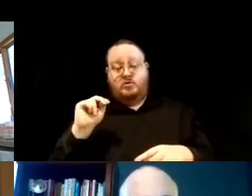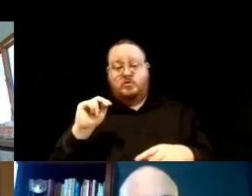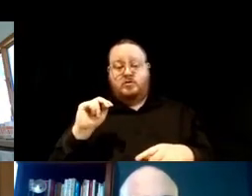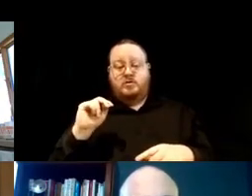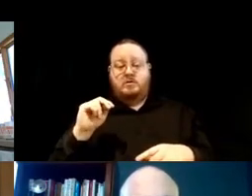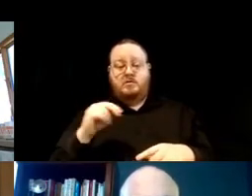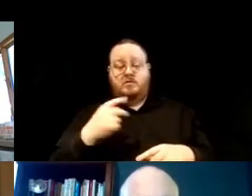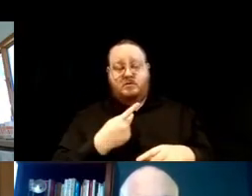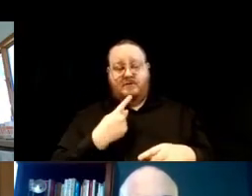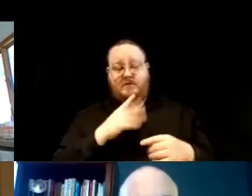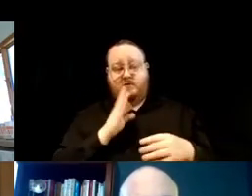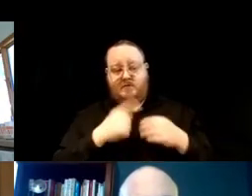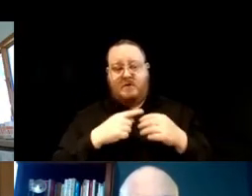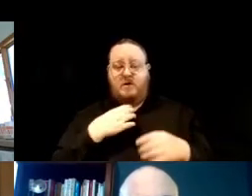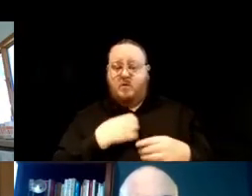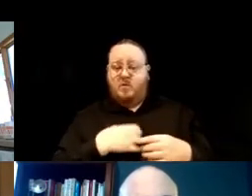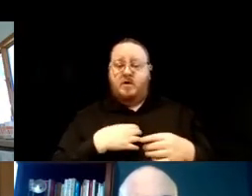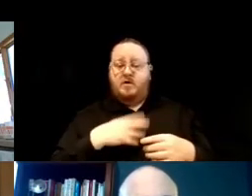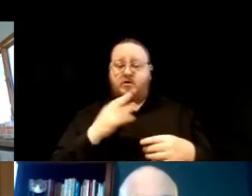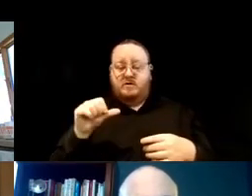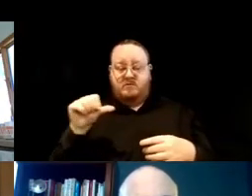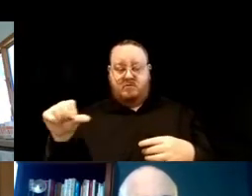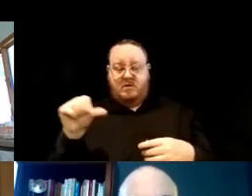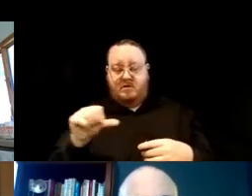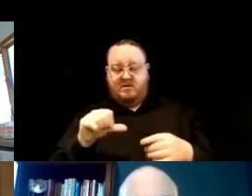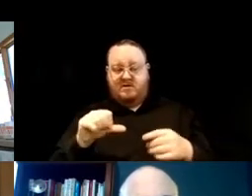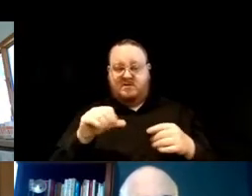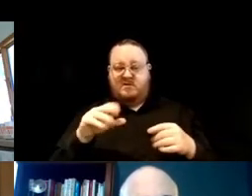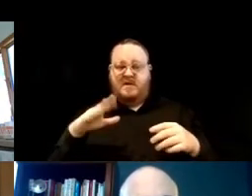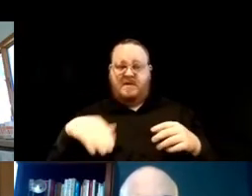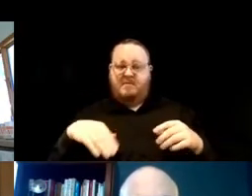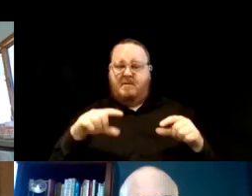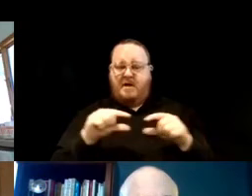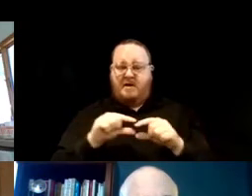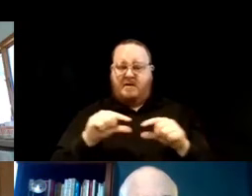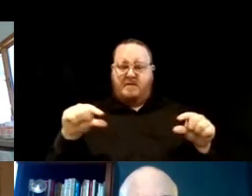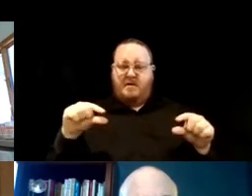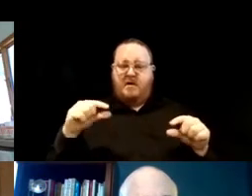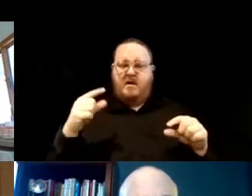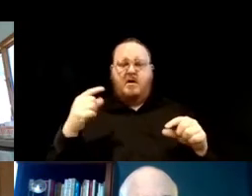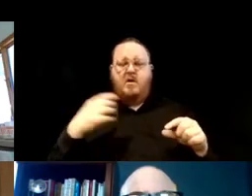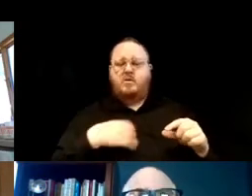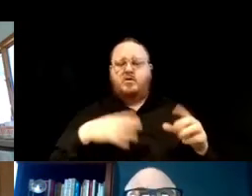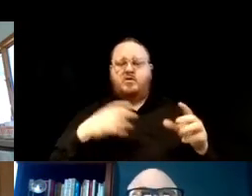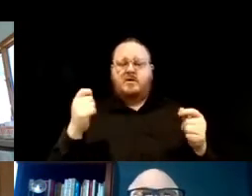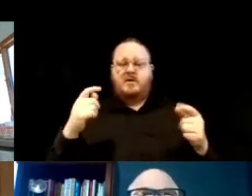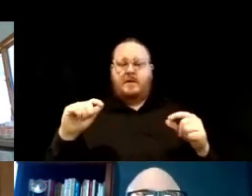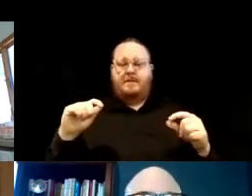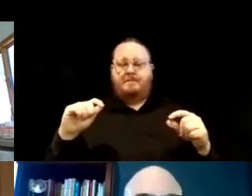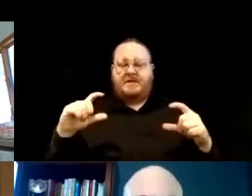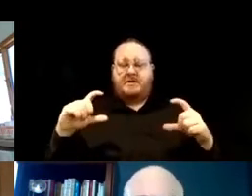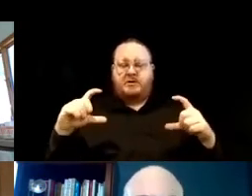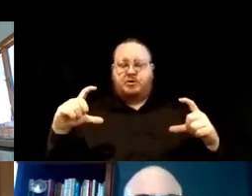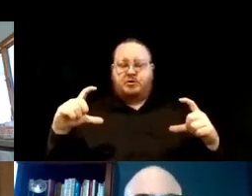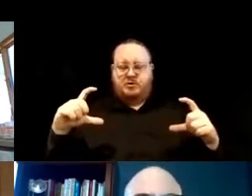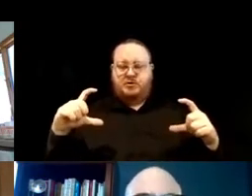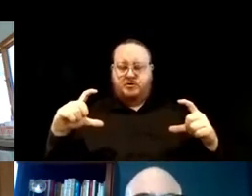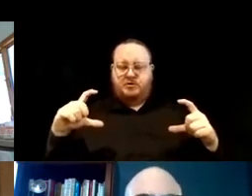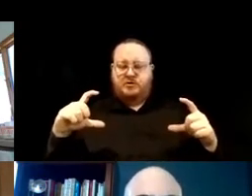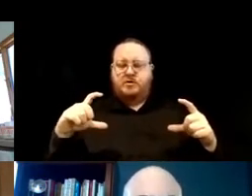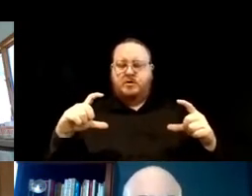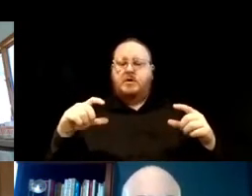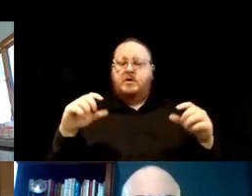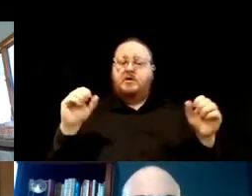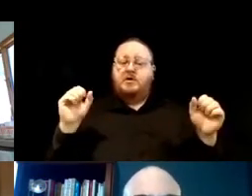make the buttons, the options across the bottom of your Zoom window bigger. I mean, you can increase